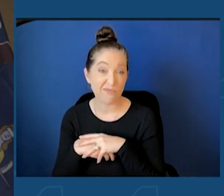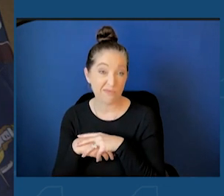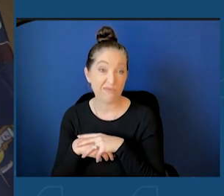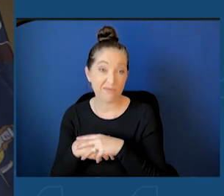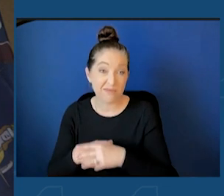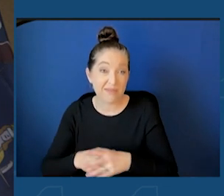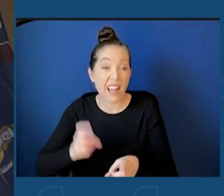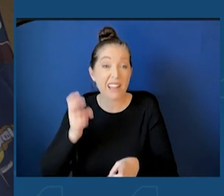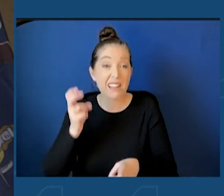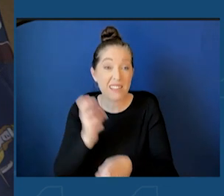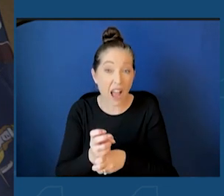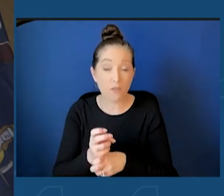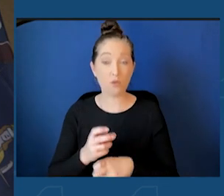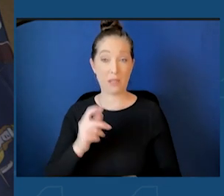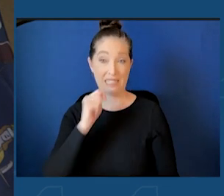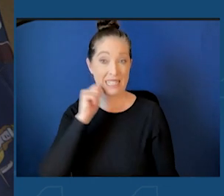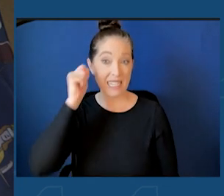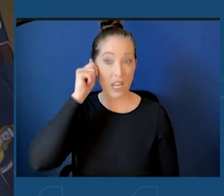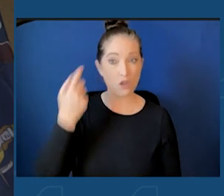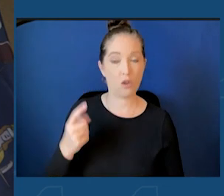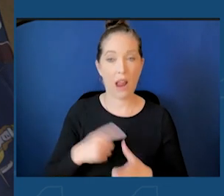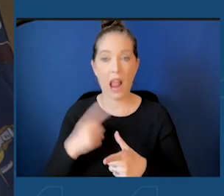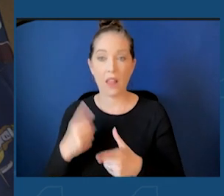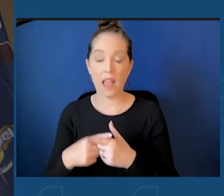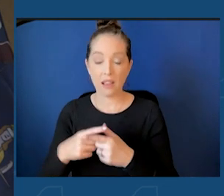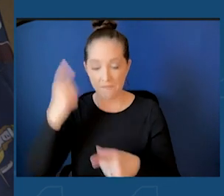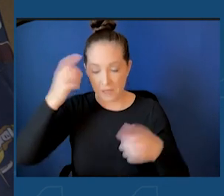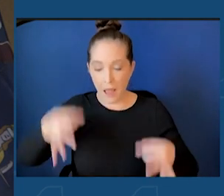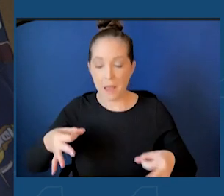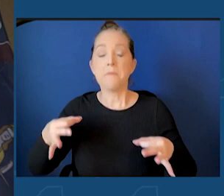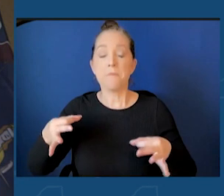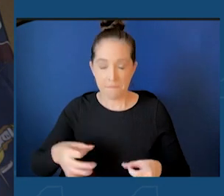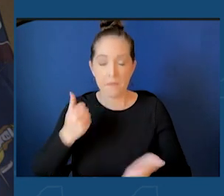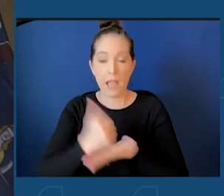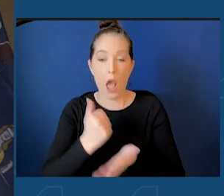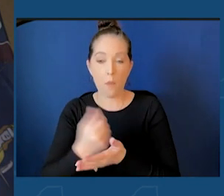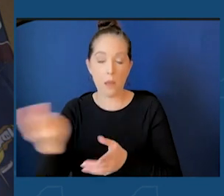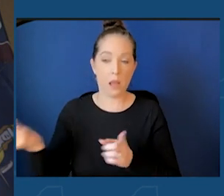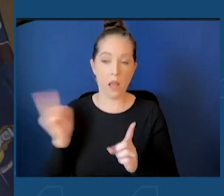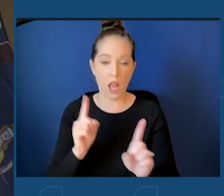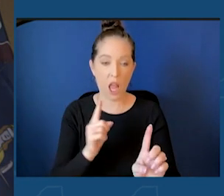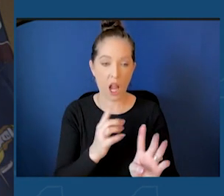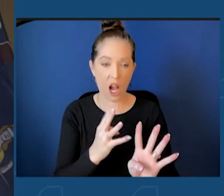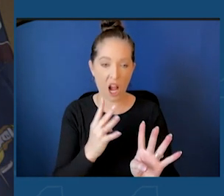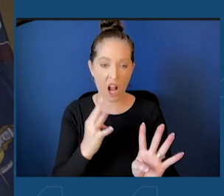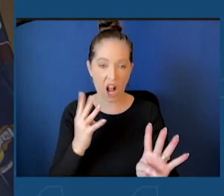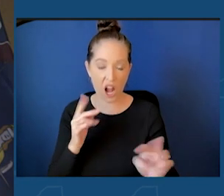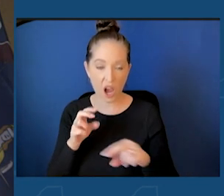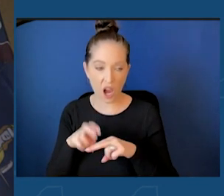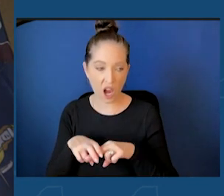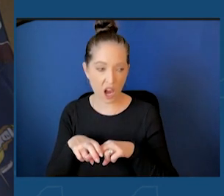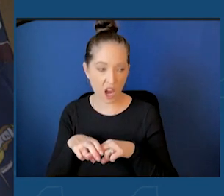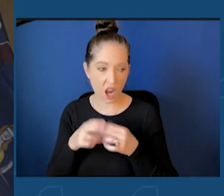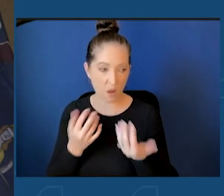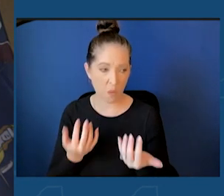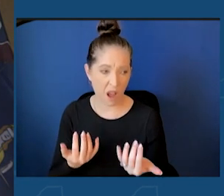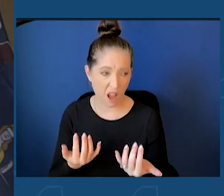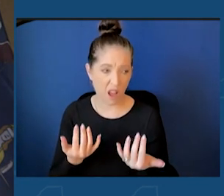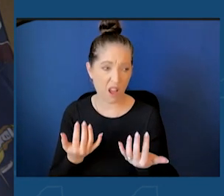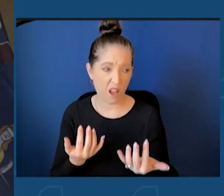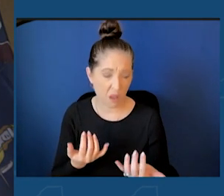being a teenager when you finally decide you need the help, and then you're supposed to go wait and wait and wait and wait for someone to finally give you attention. And these individuals